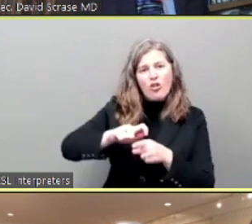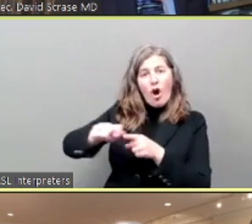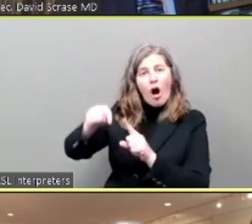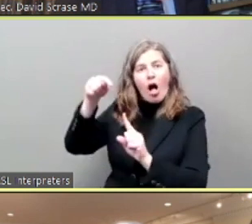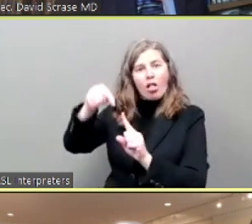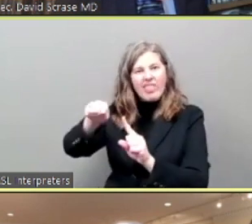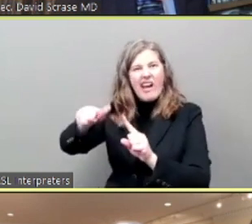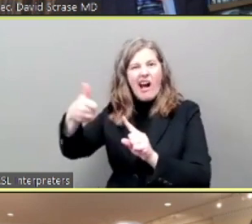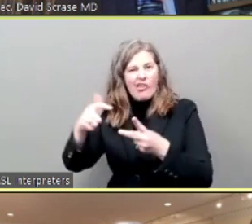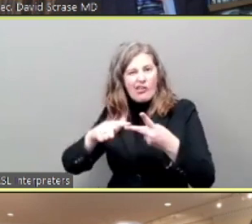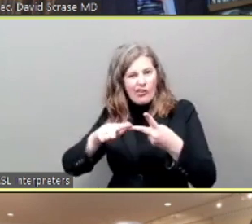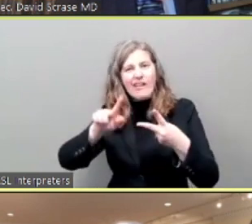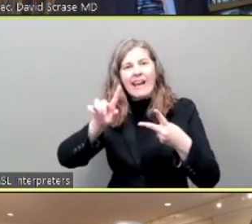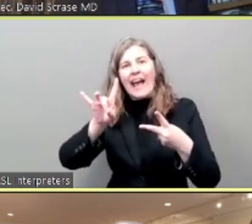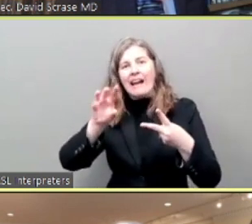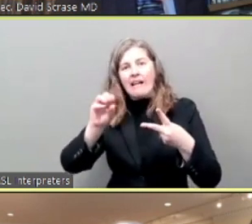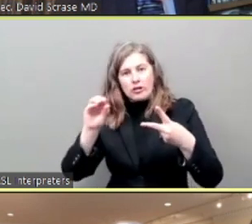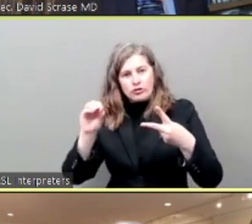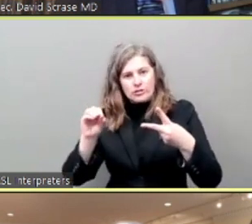1-800 number. That's